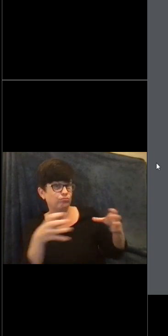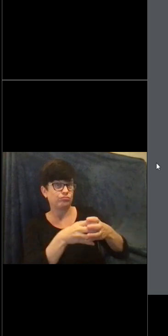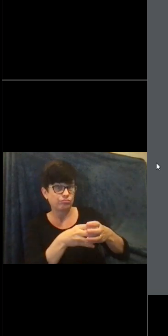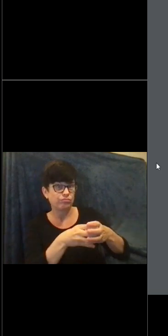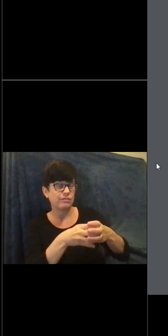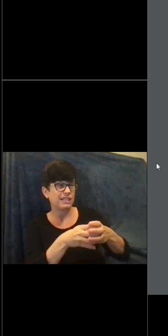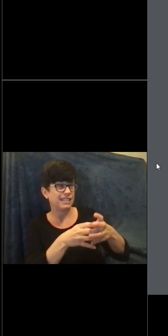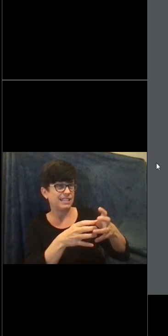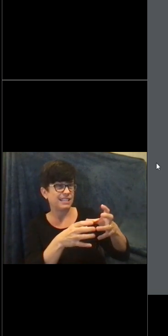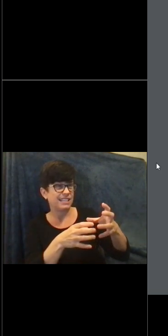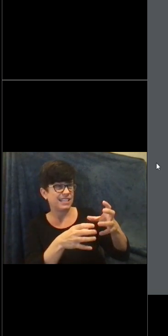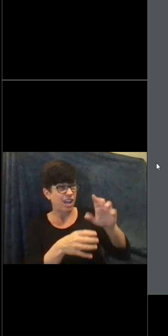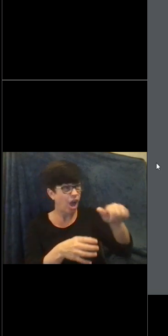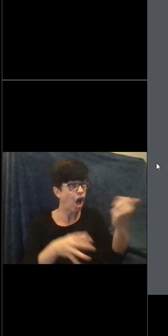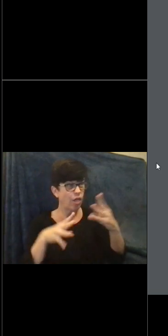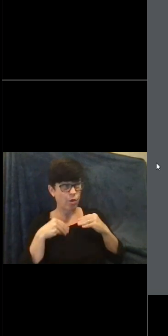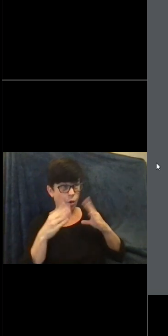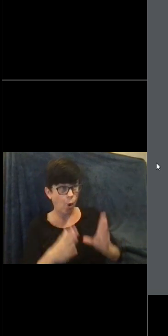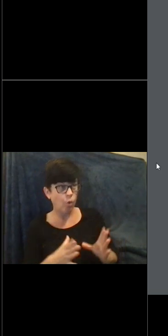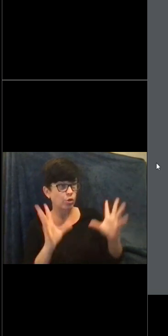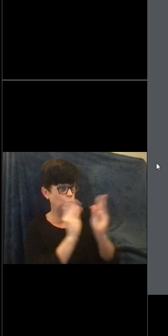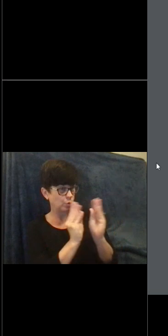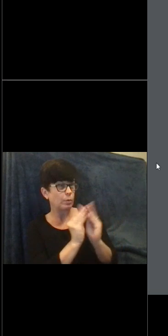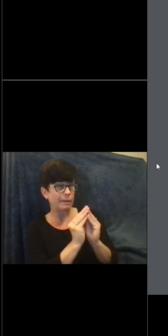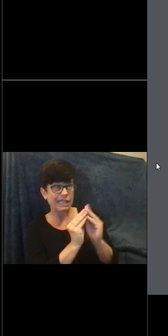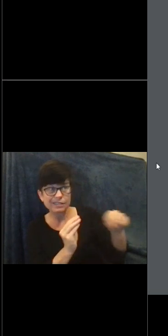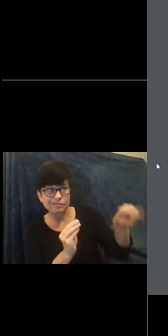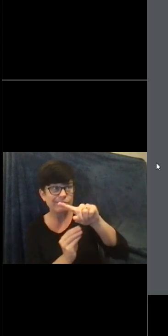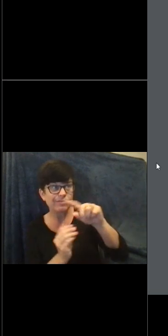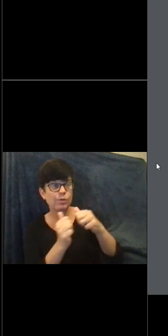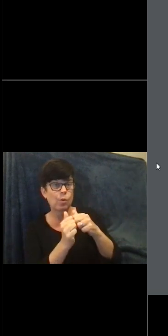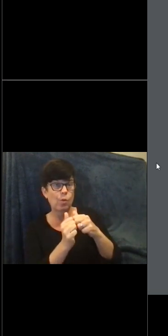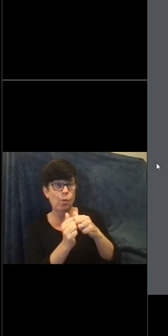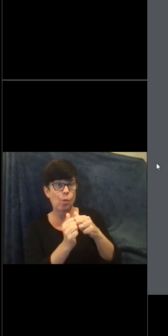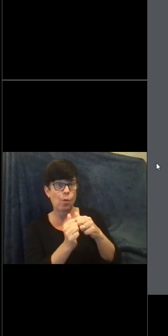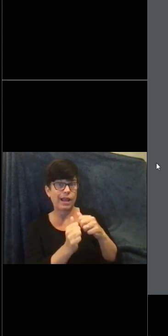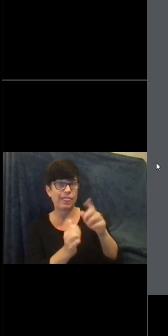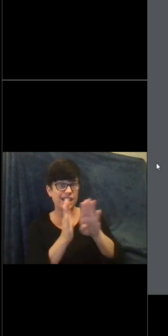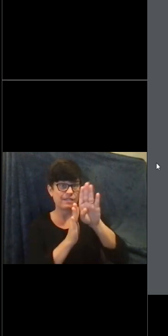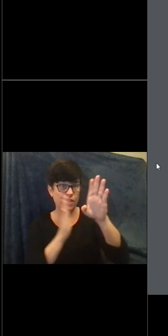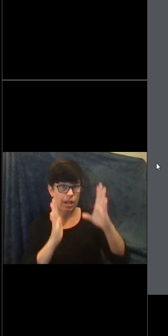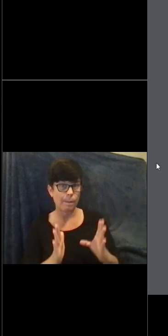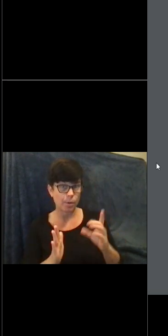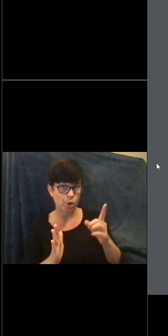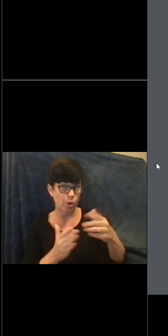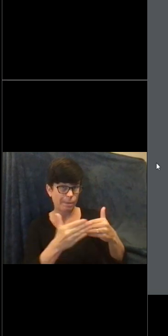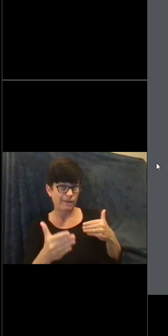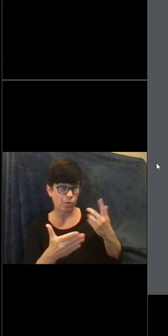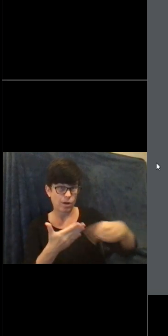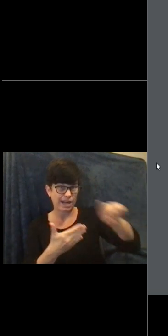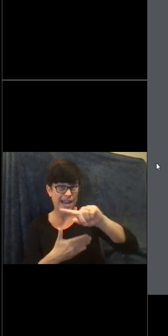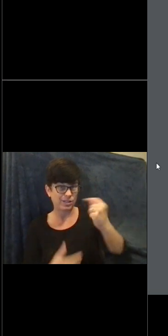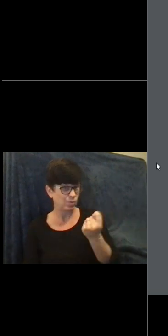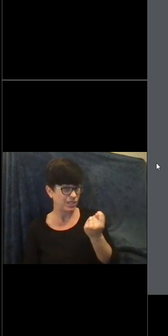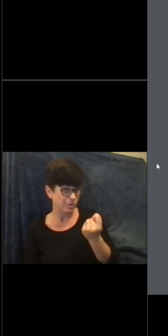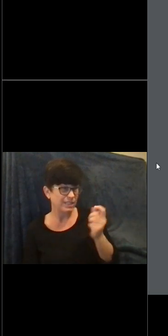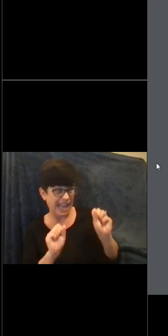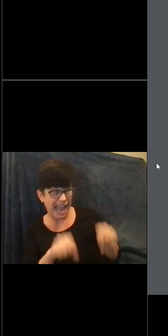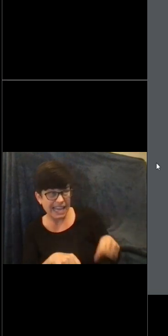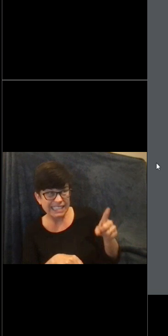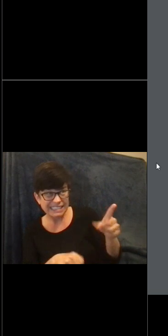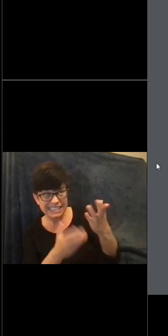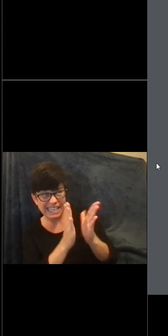other owners to meet with the developer before next Tuesday? If I